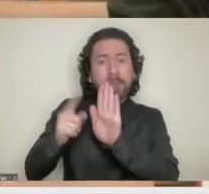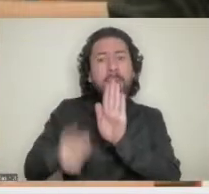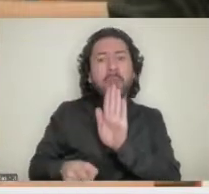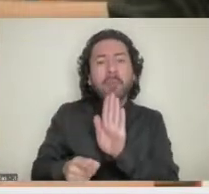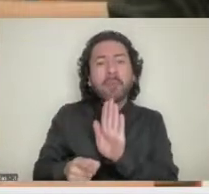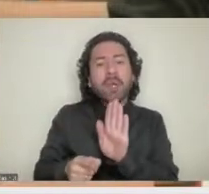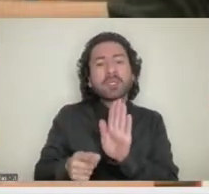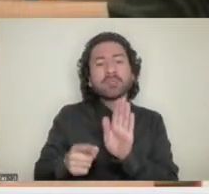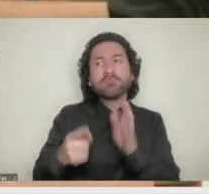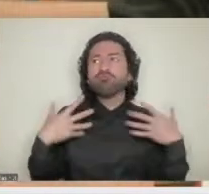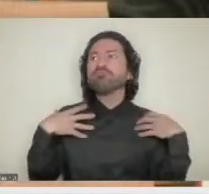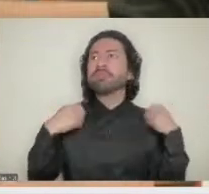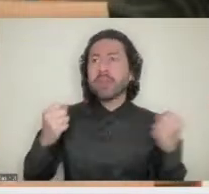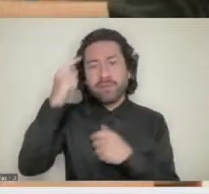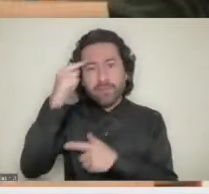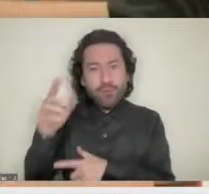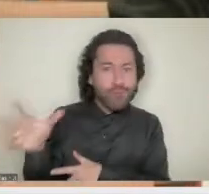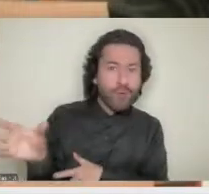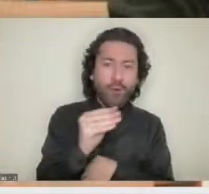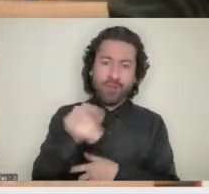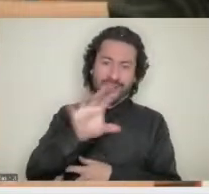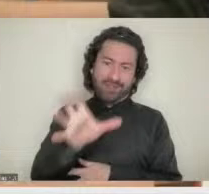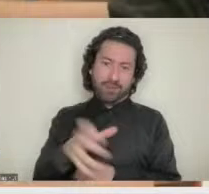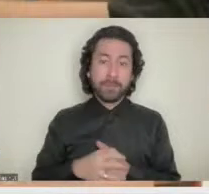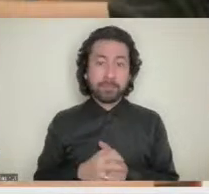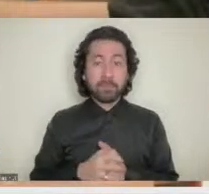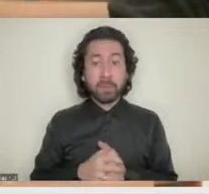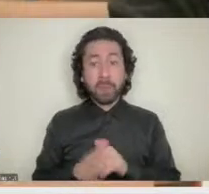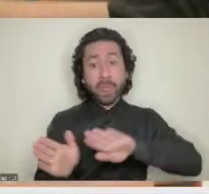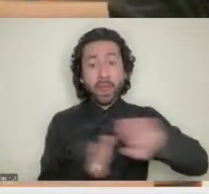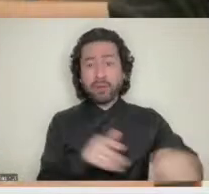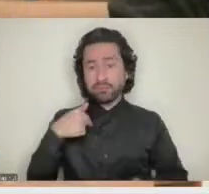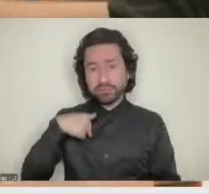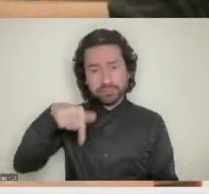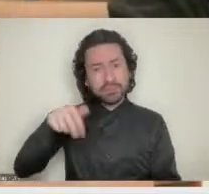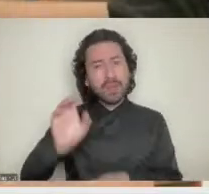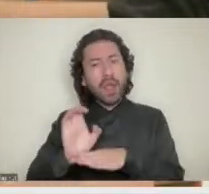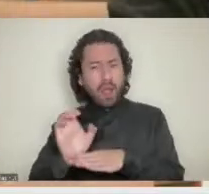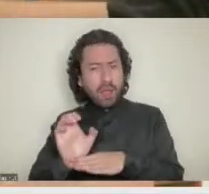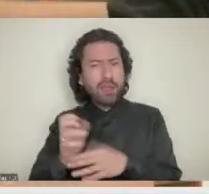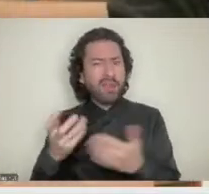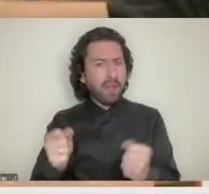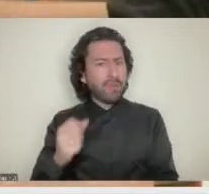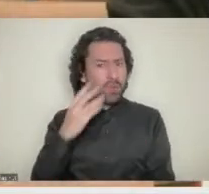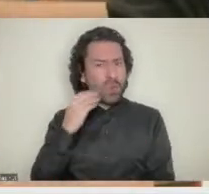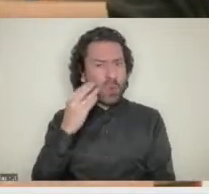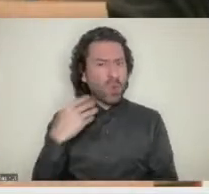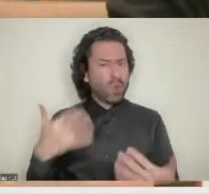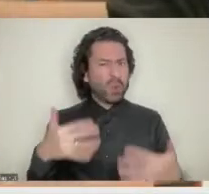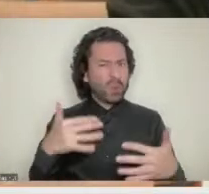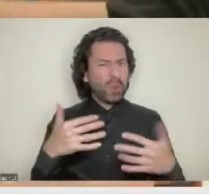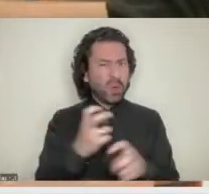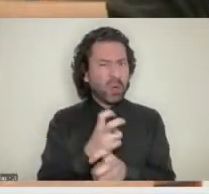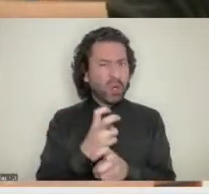trying to roll out and address these under the regional public policies.